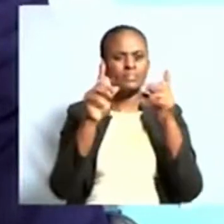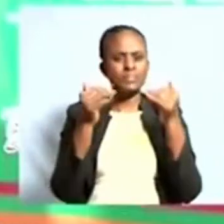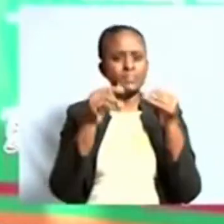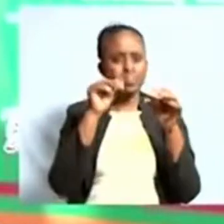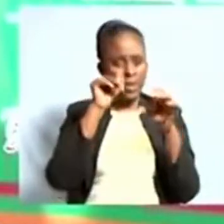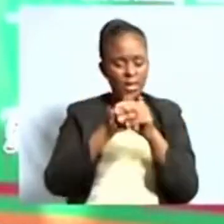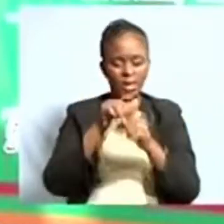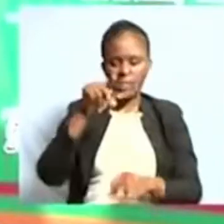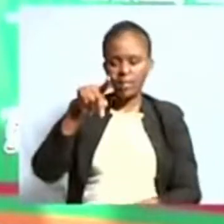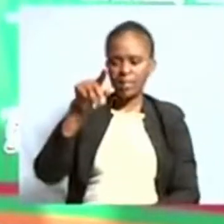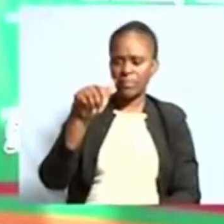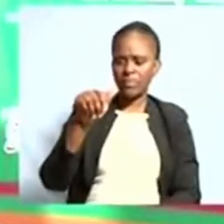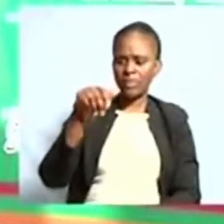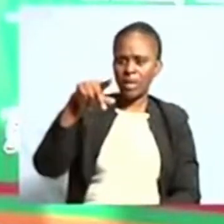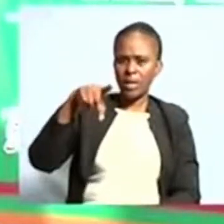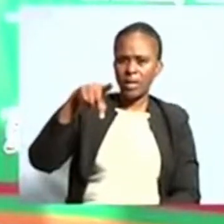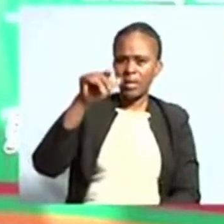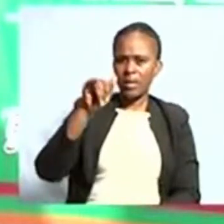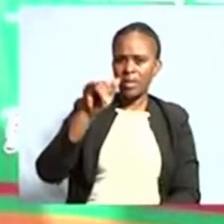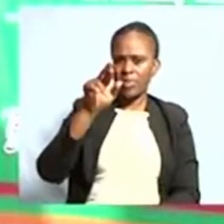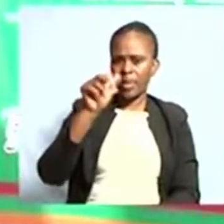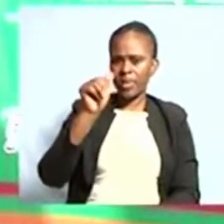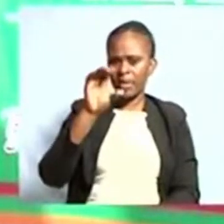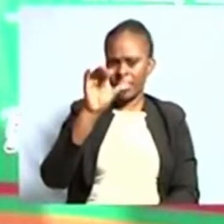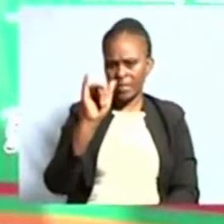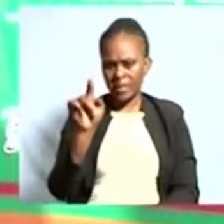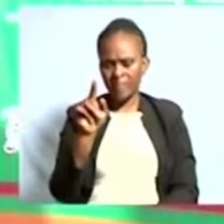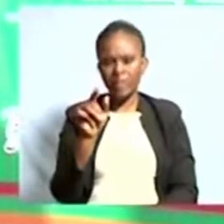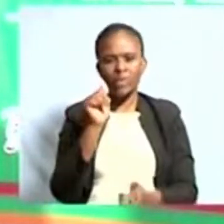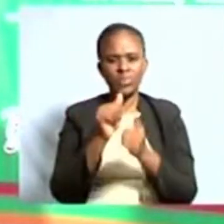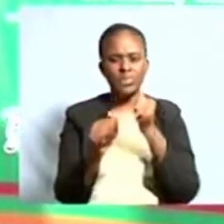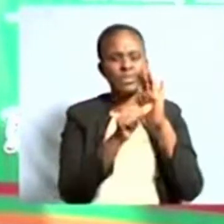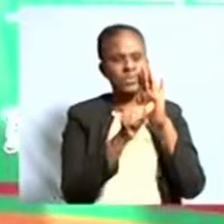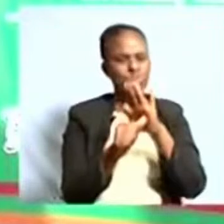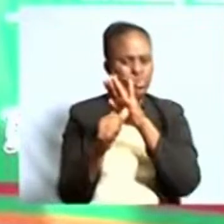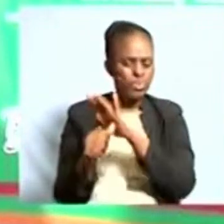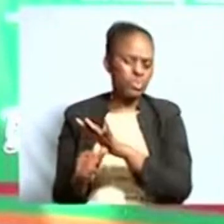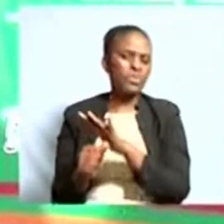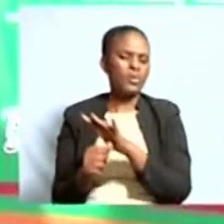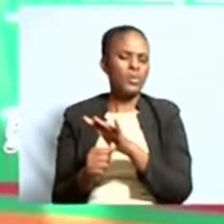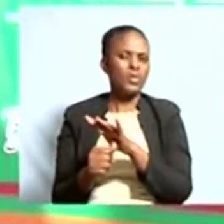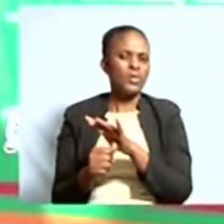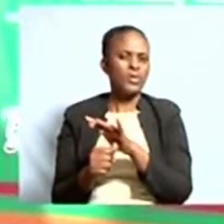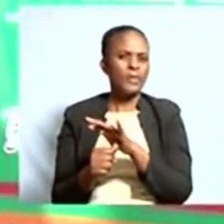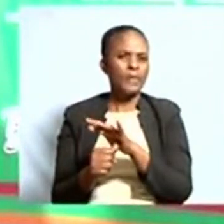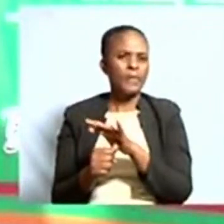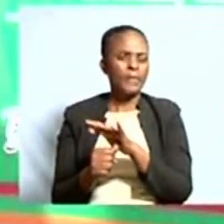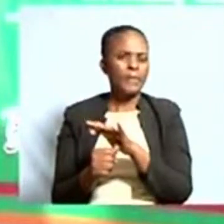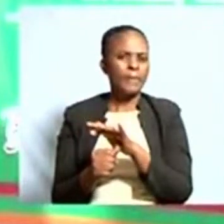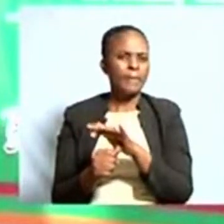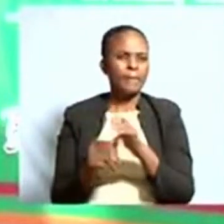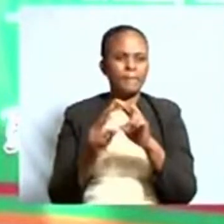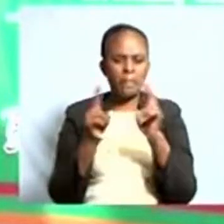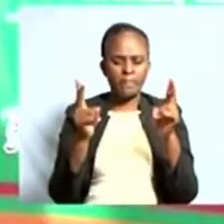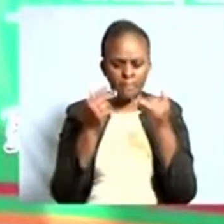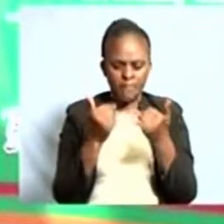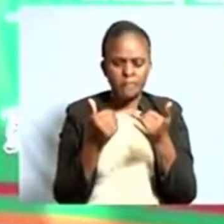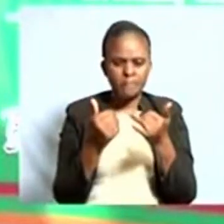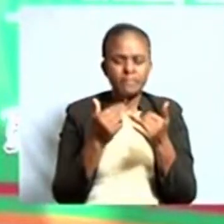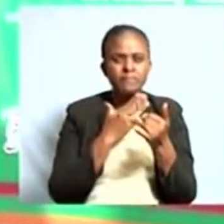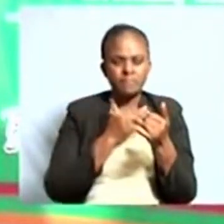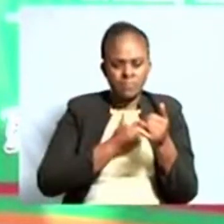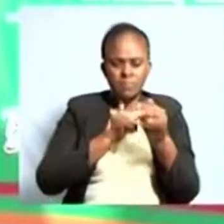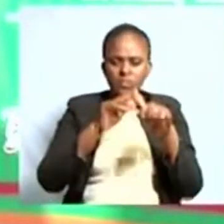piracy, which is the infringement relating to copyright. So I'll give